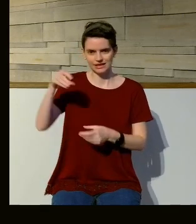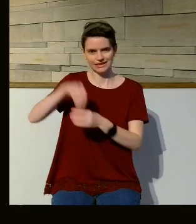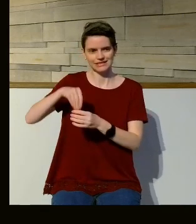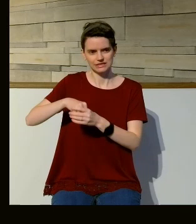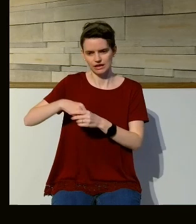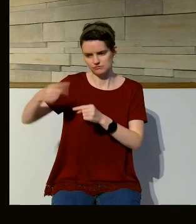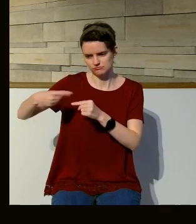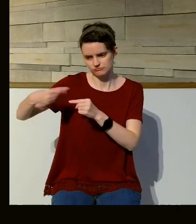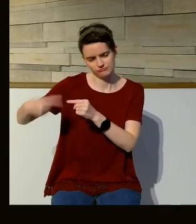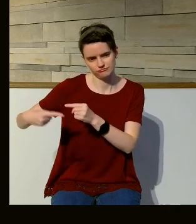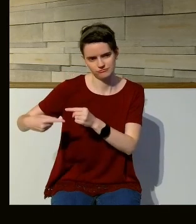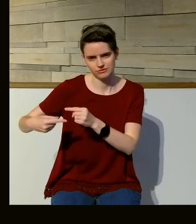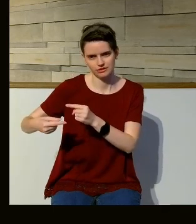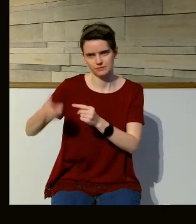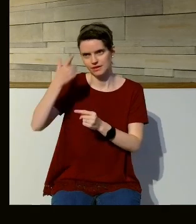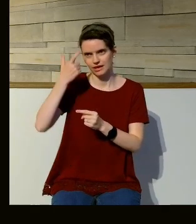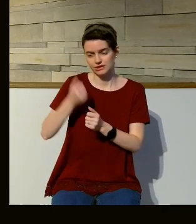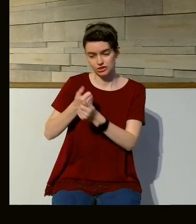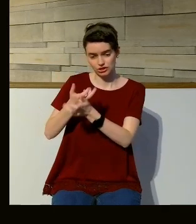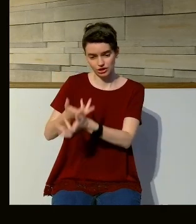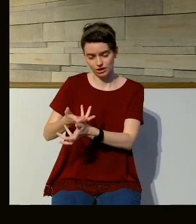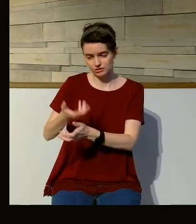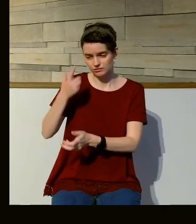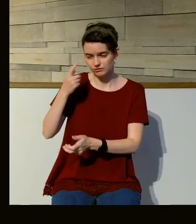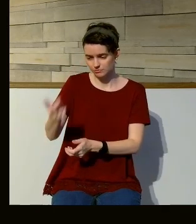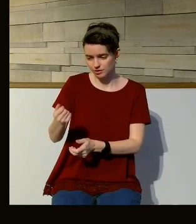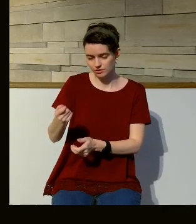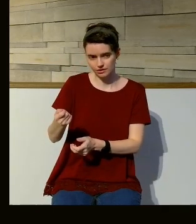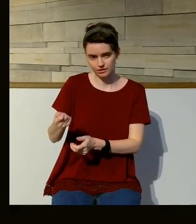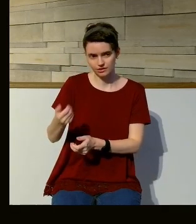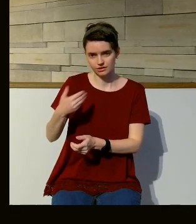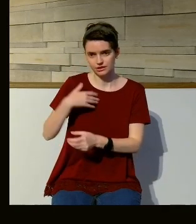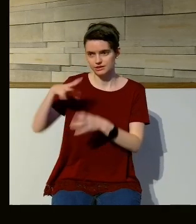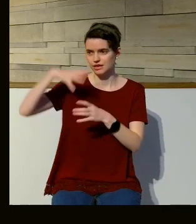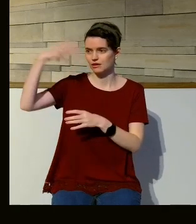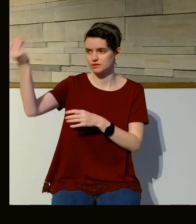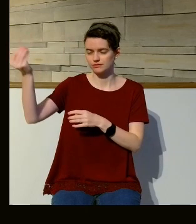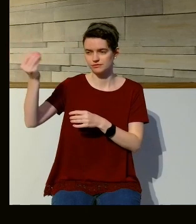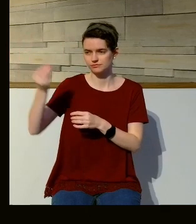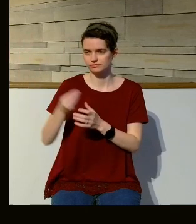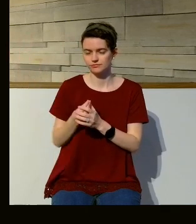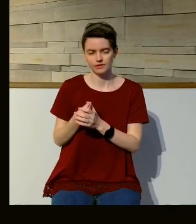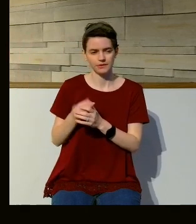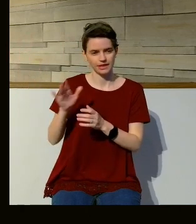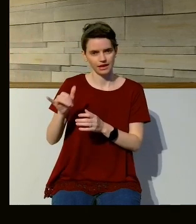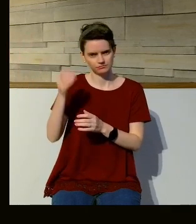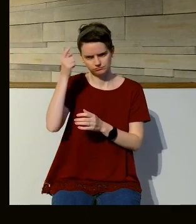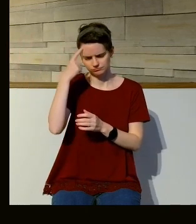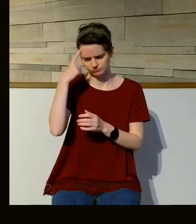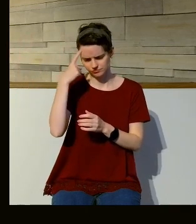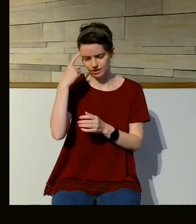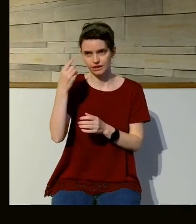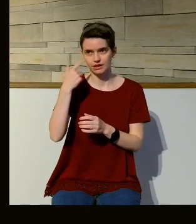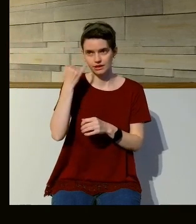making it run, because as the cause of the existence of the remote, he is external and prior to it. So by that line of logic, if